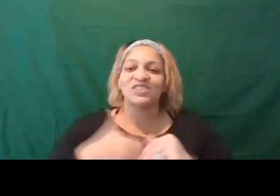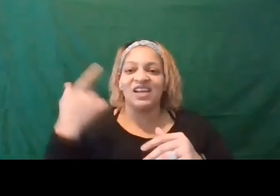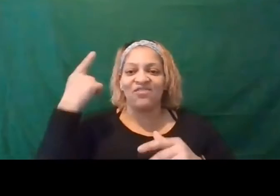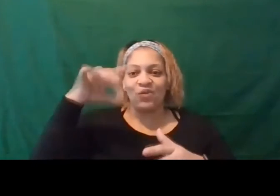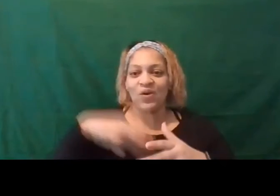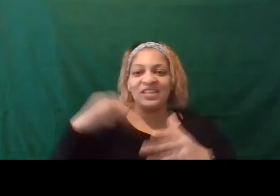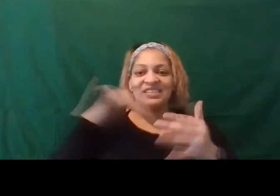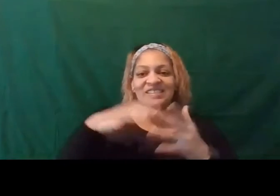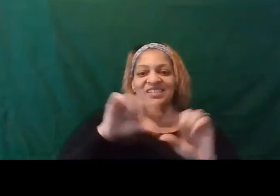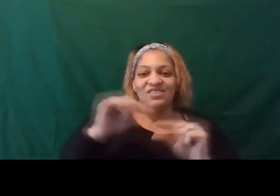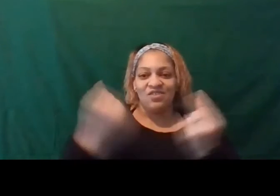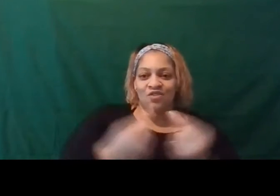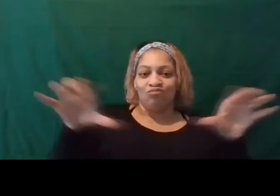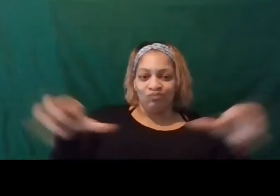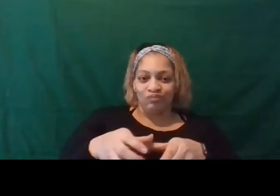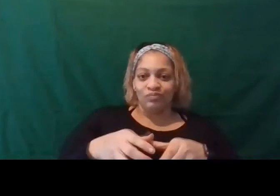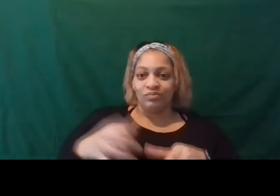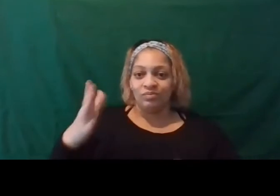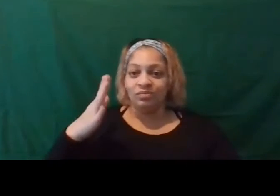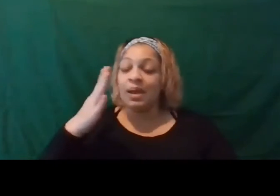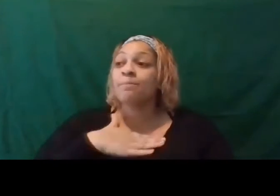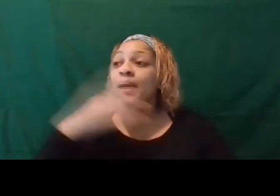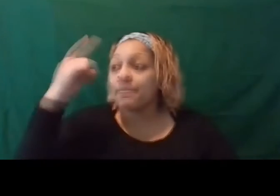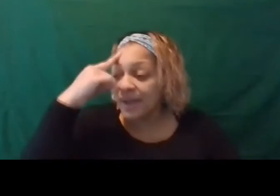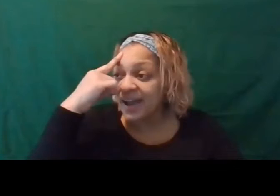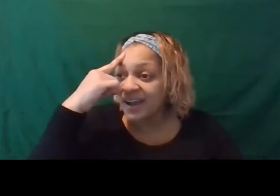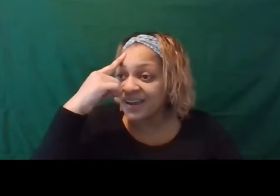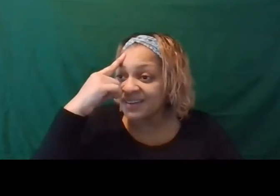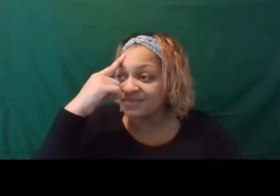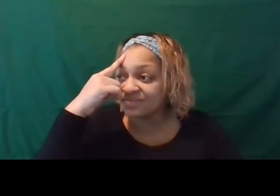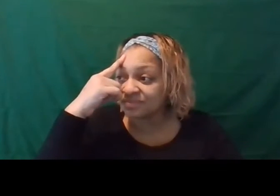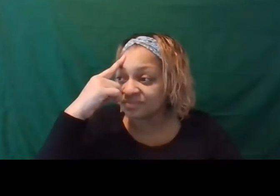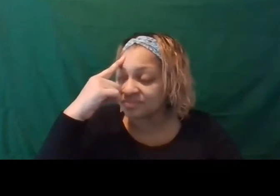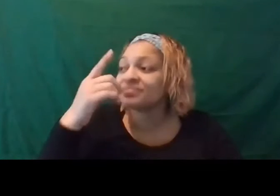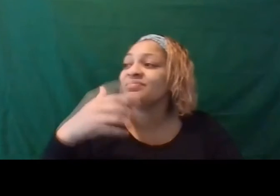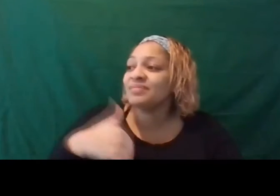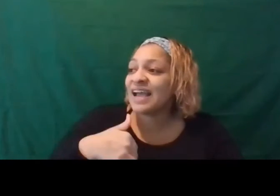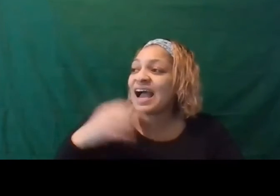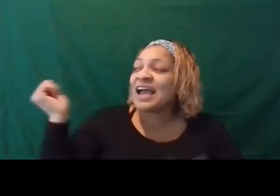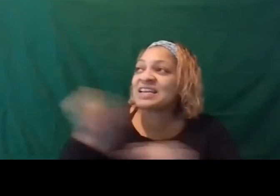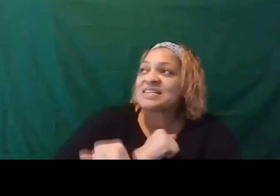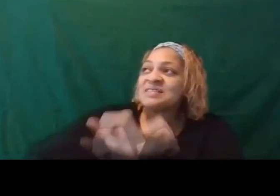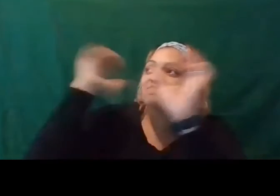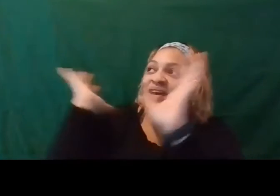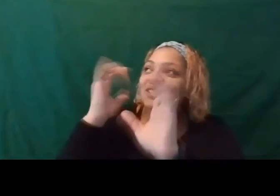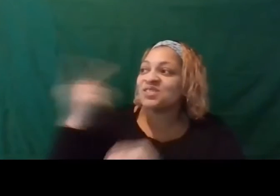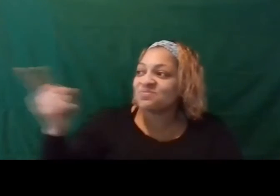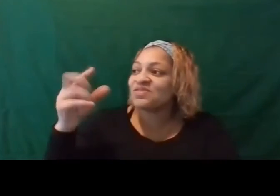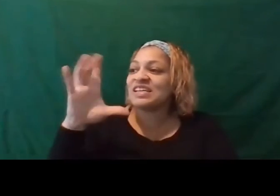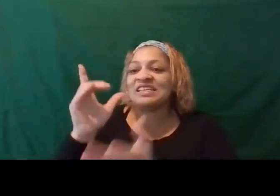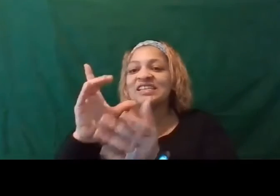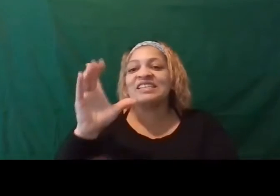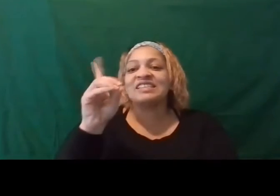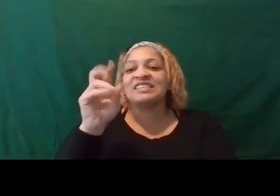that how she sounds? In my mind, when she's fussing at me, yes. Okay. Because in my mind, I imagine her fussing at me pretty often with these